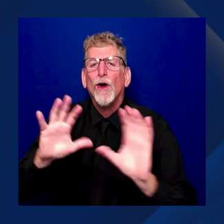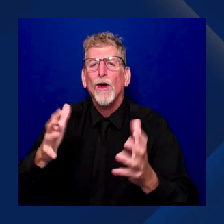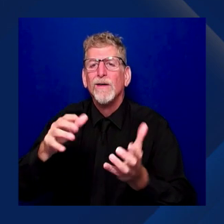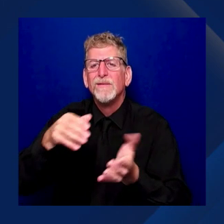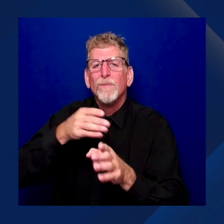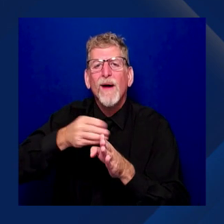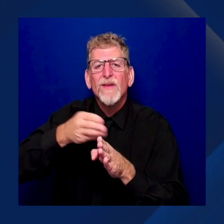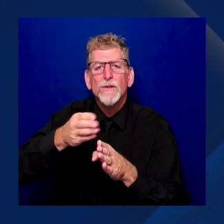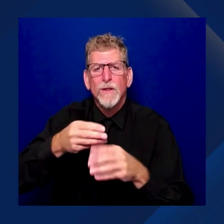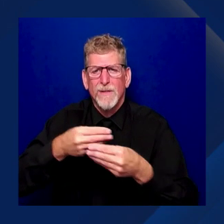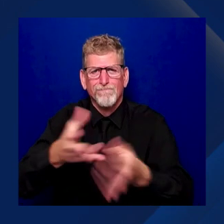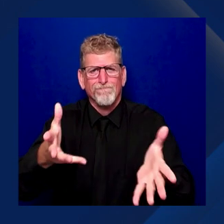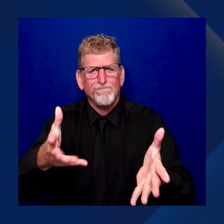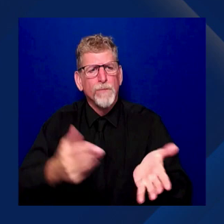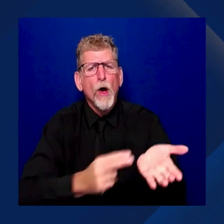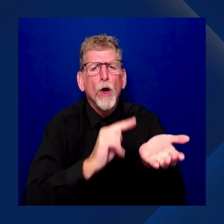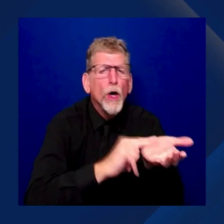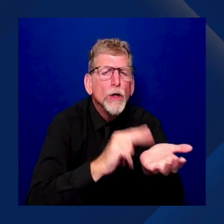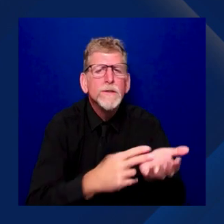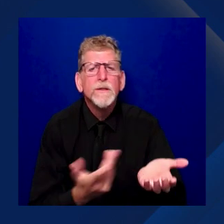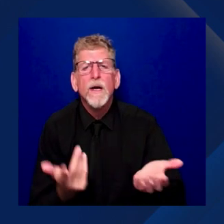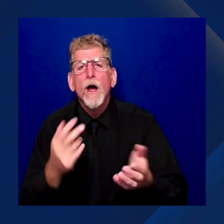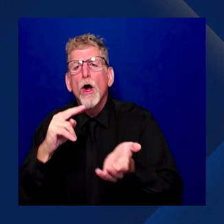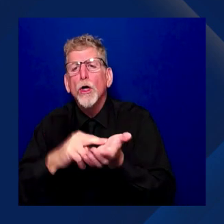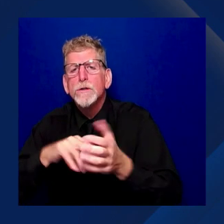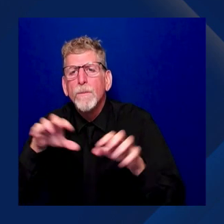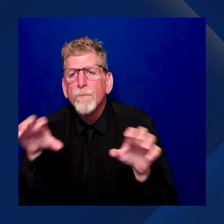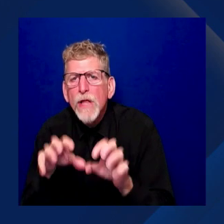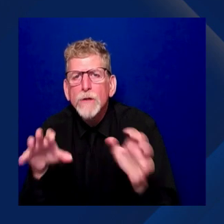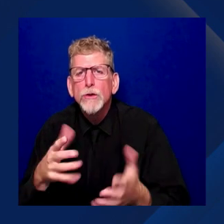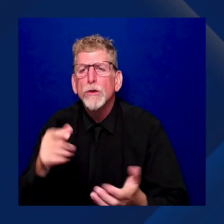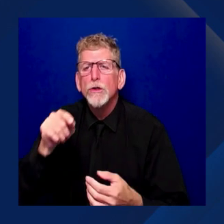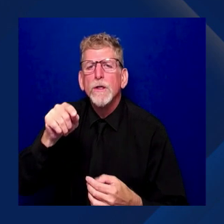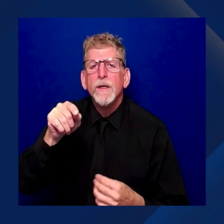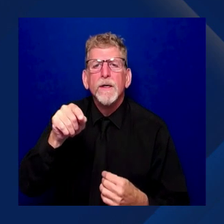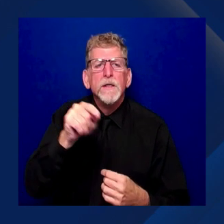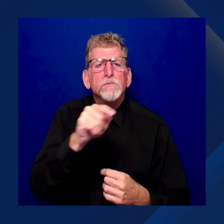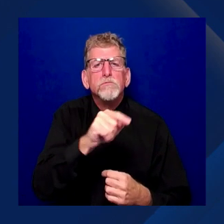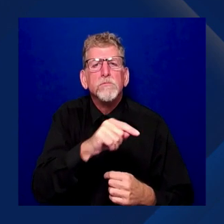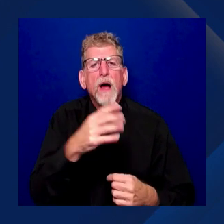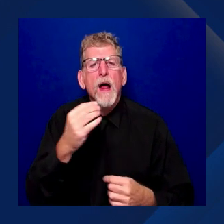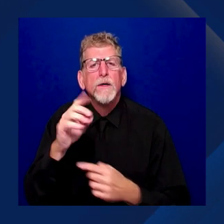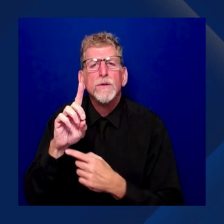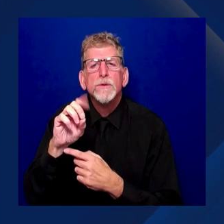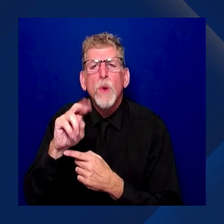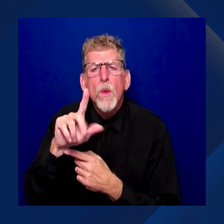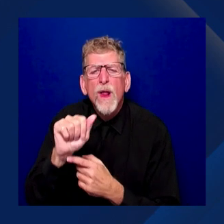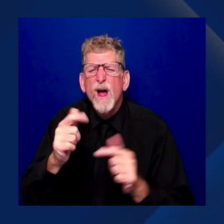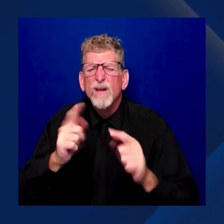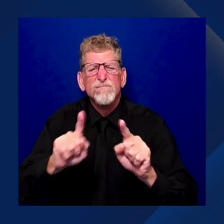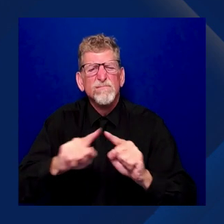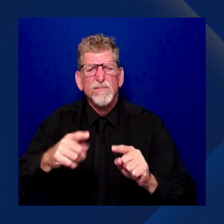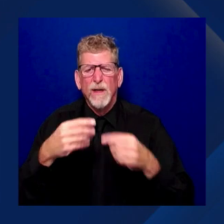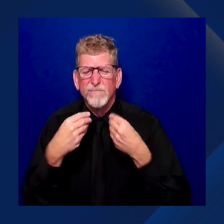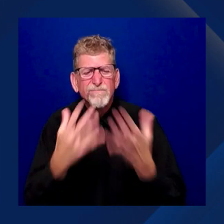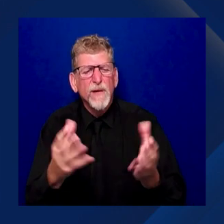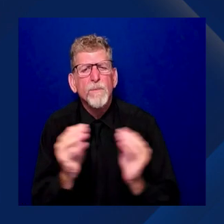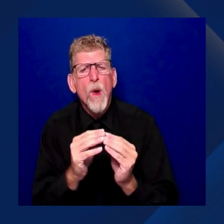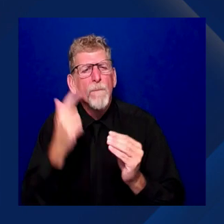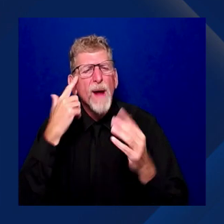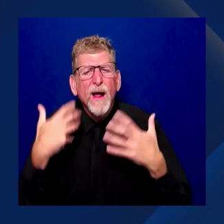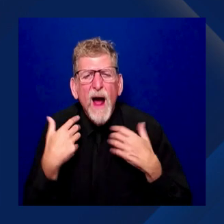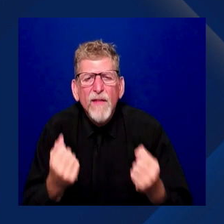of mental health and substance use disorder treatment. And it would provide new funding to the Centers for Disease Control